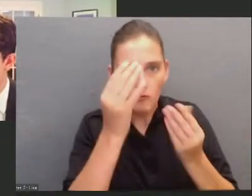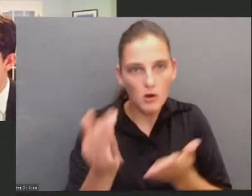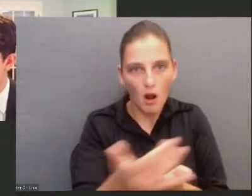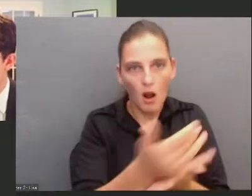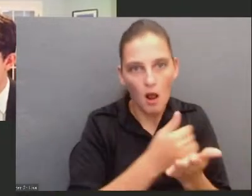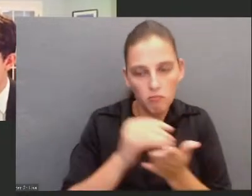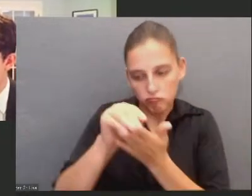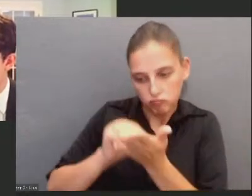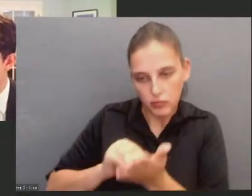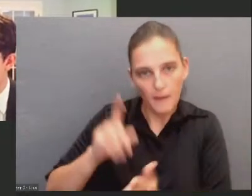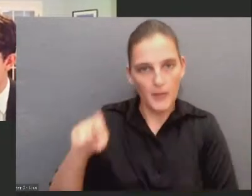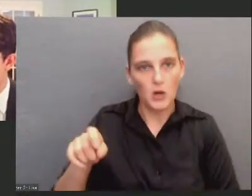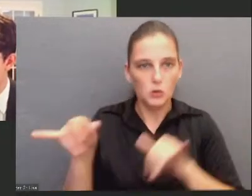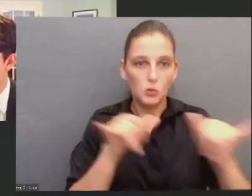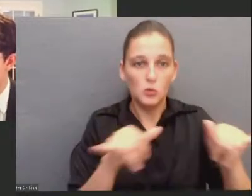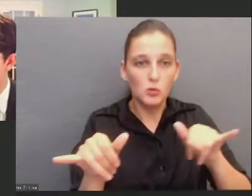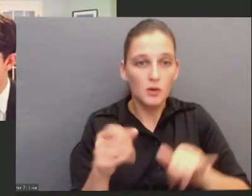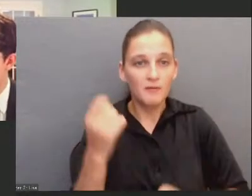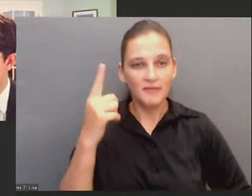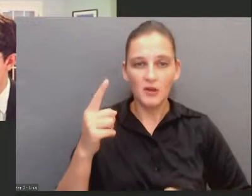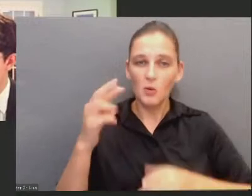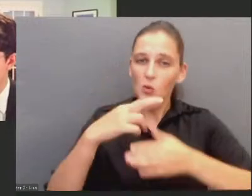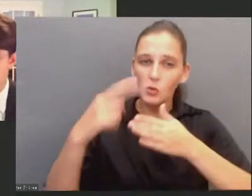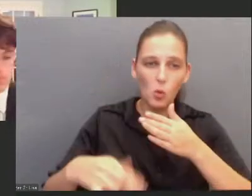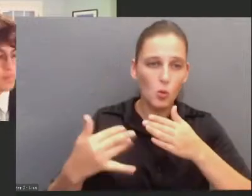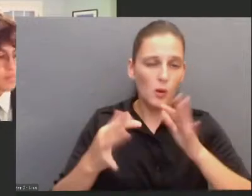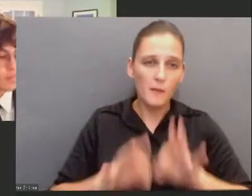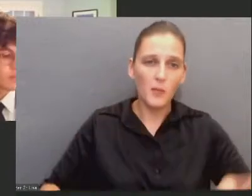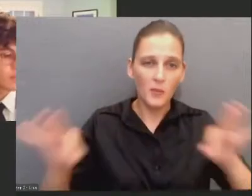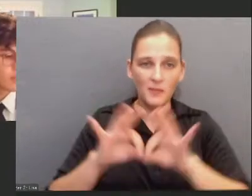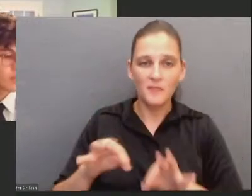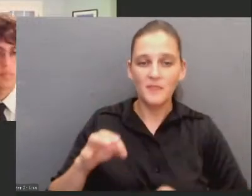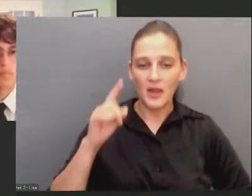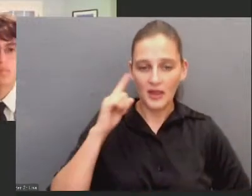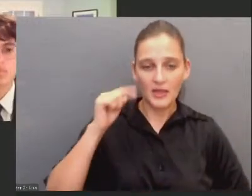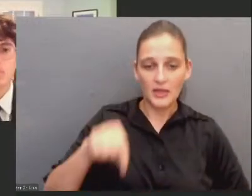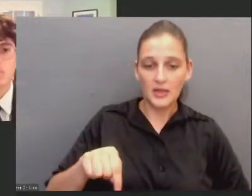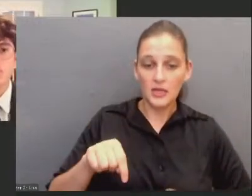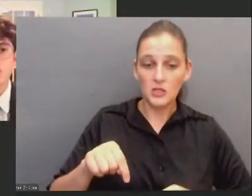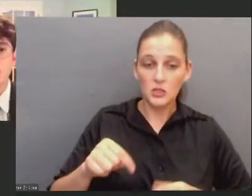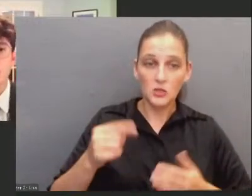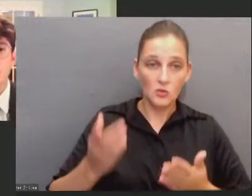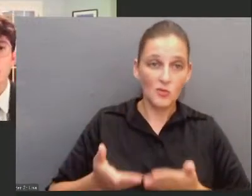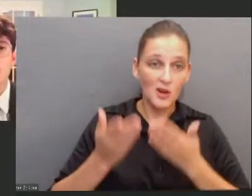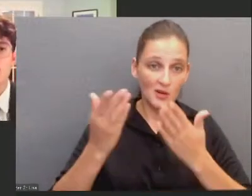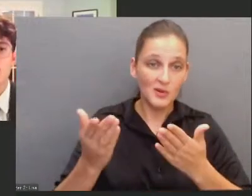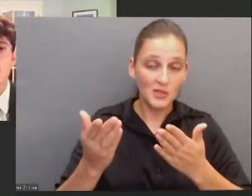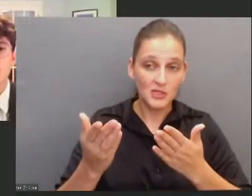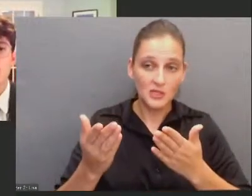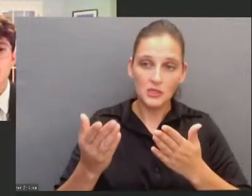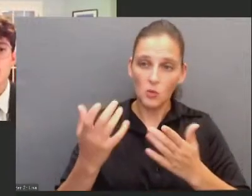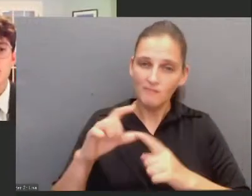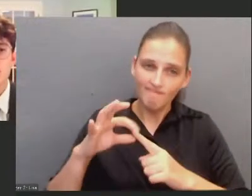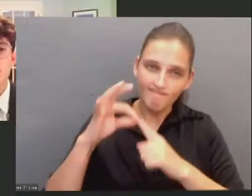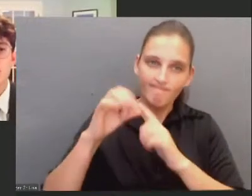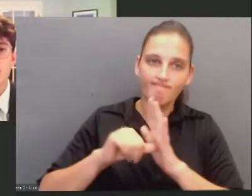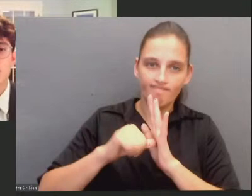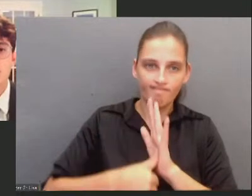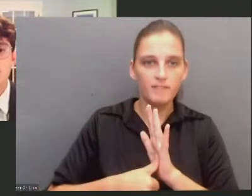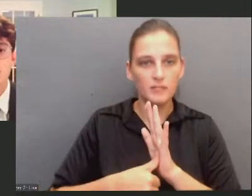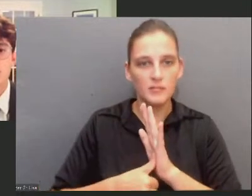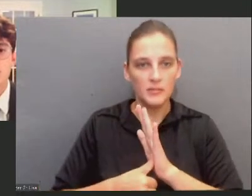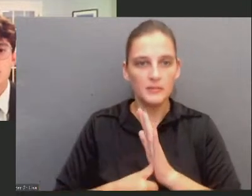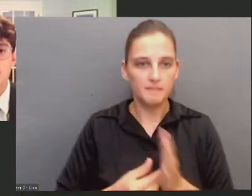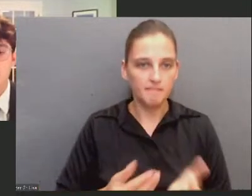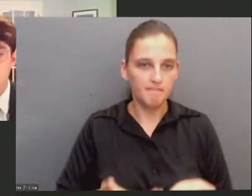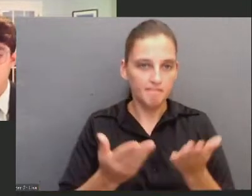so many ways. And I think this recommendation warrants special emphasis. And I just want to raise that up. So